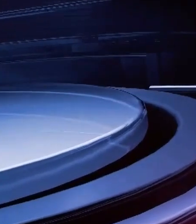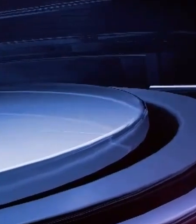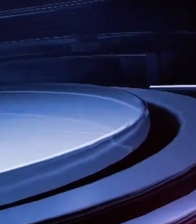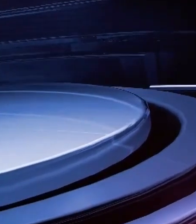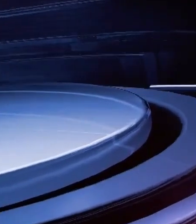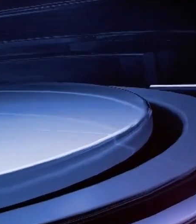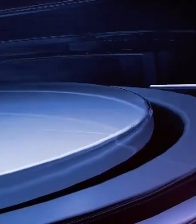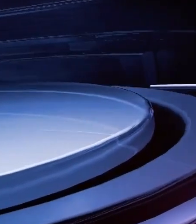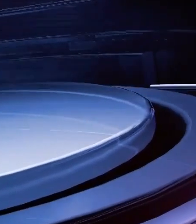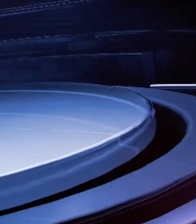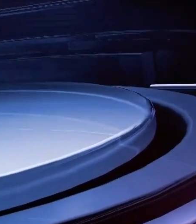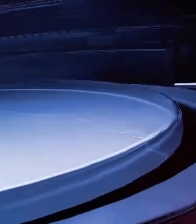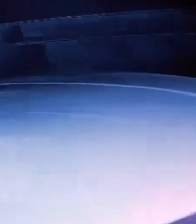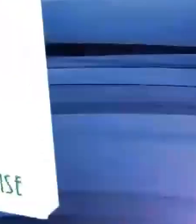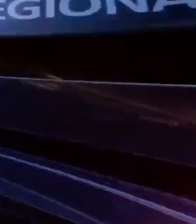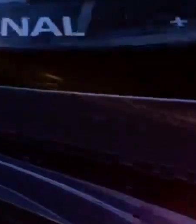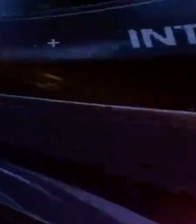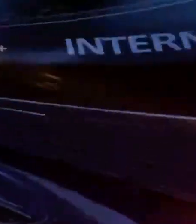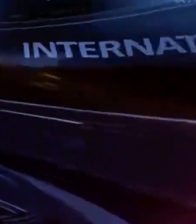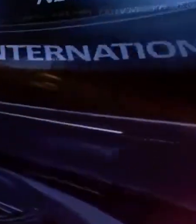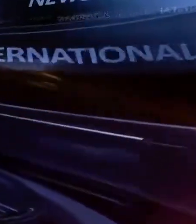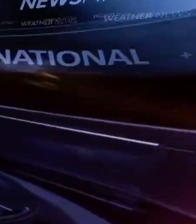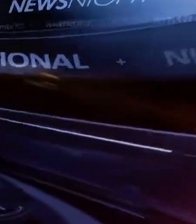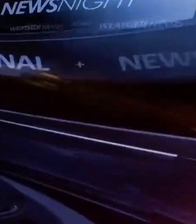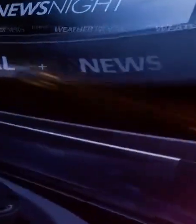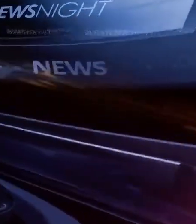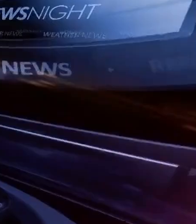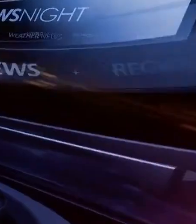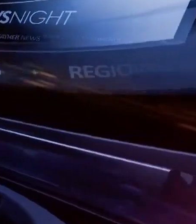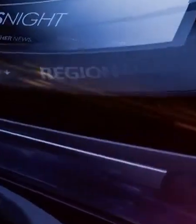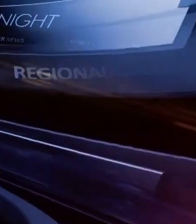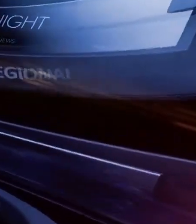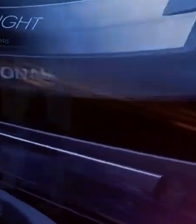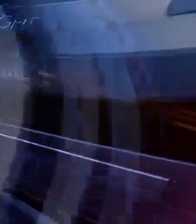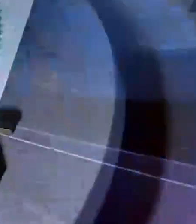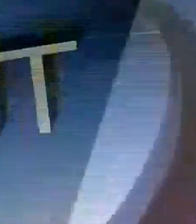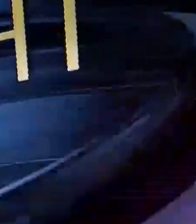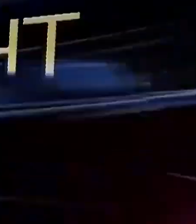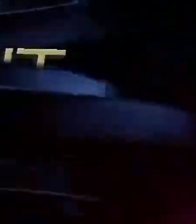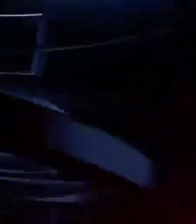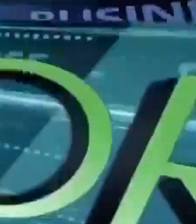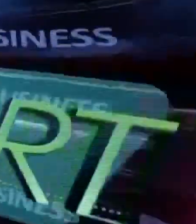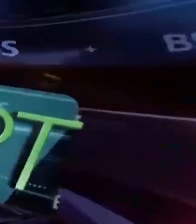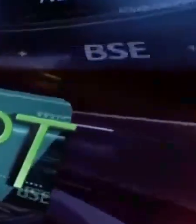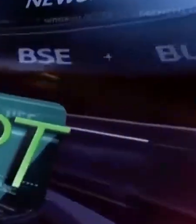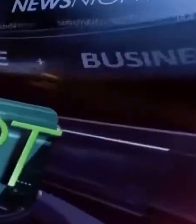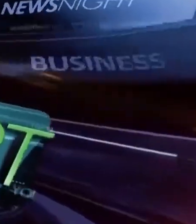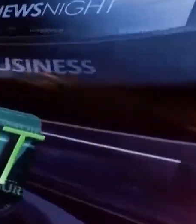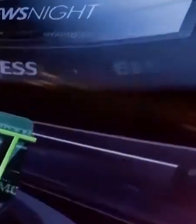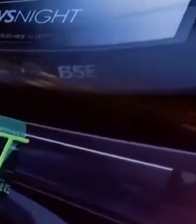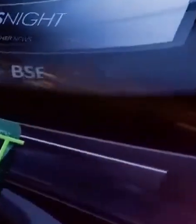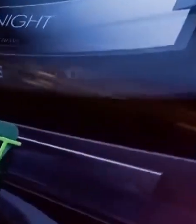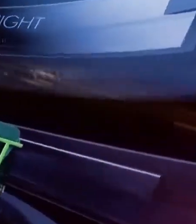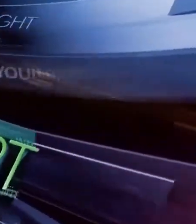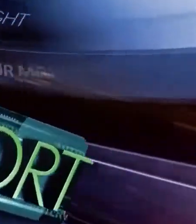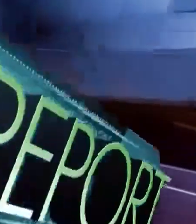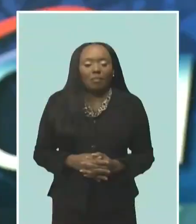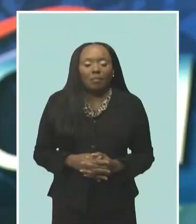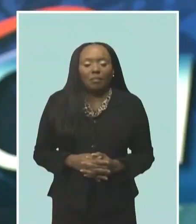of Youth and Community Empowerment, supporting young entrepreneurs from idea to enterprise.